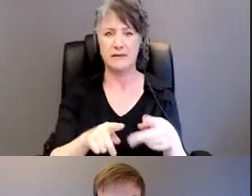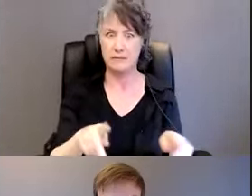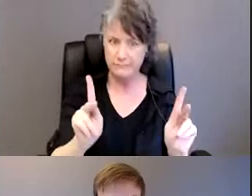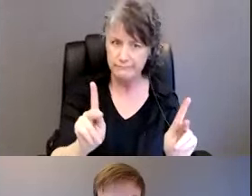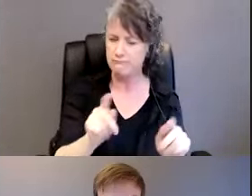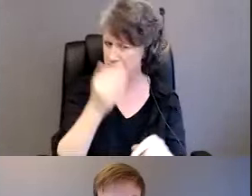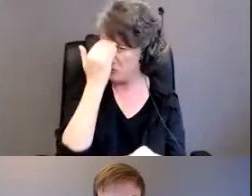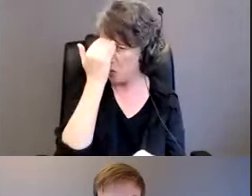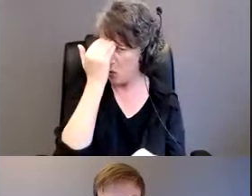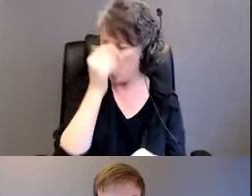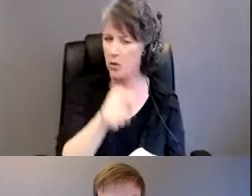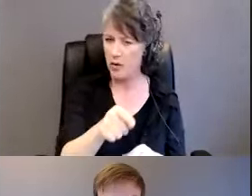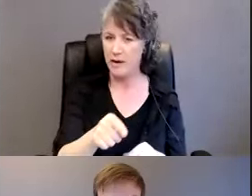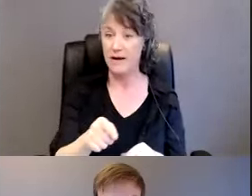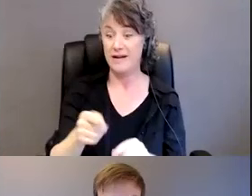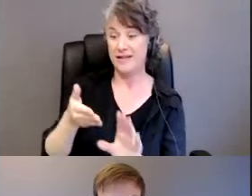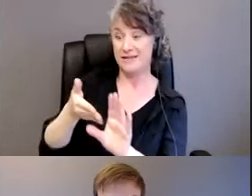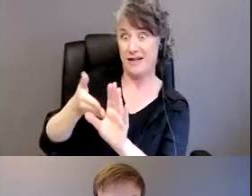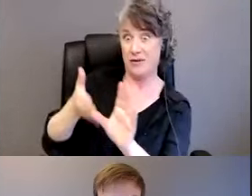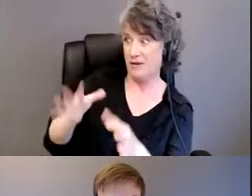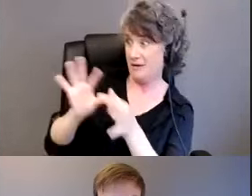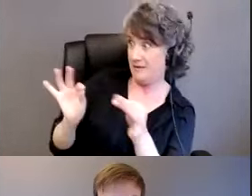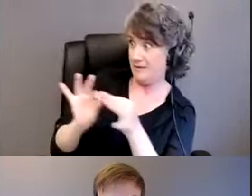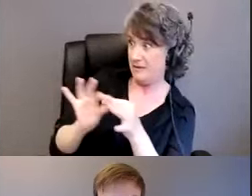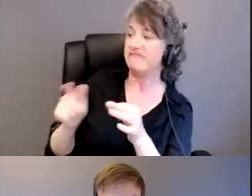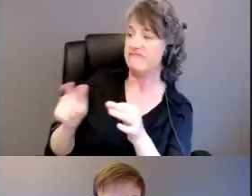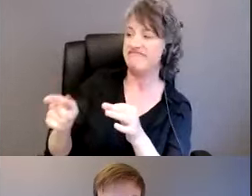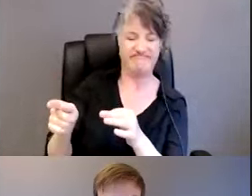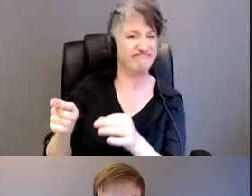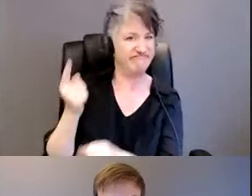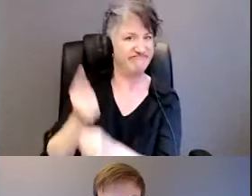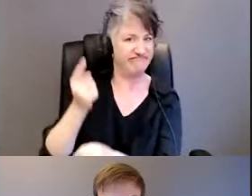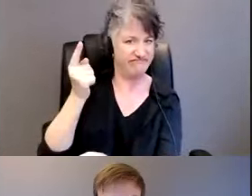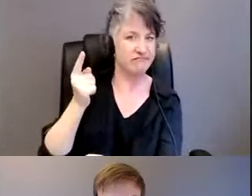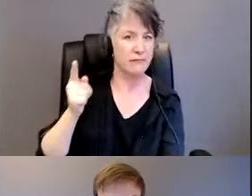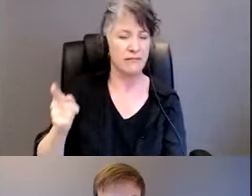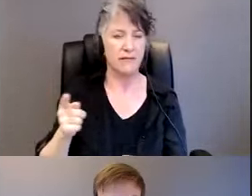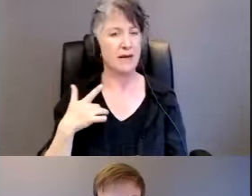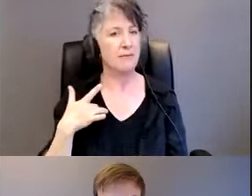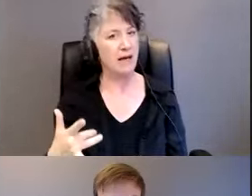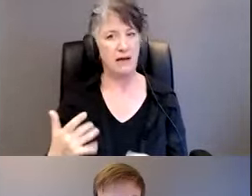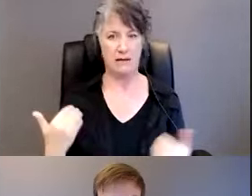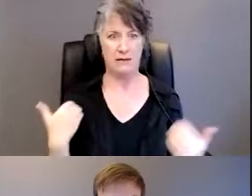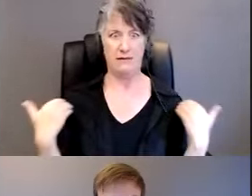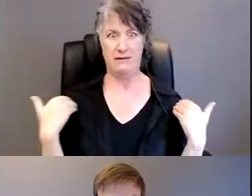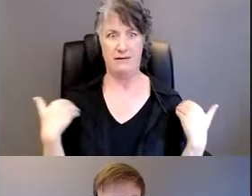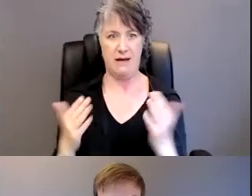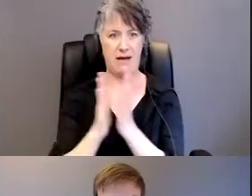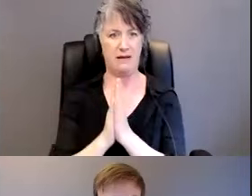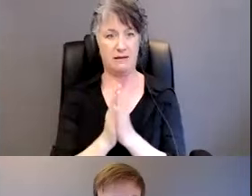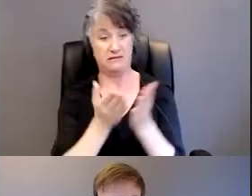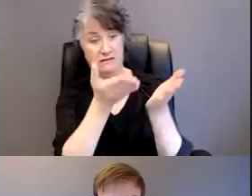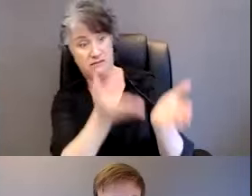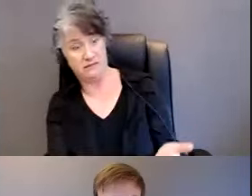Dr. Kitamara was touching on in his role of, you often get asked that question around, is this